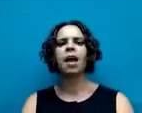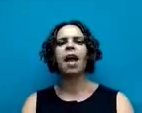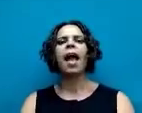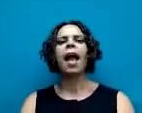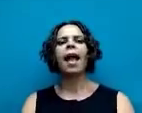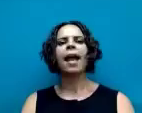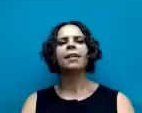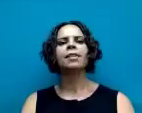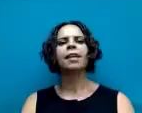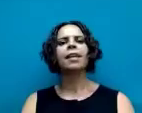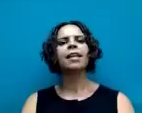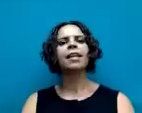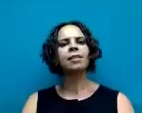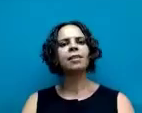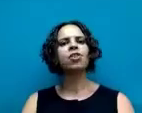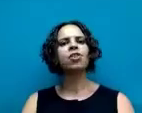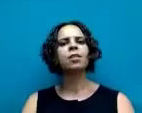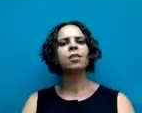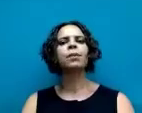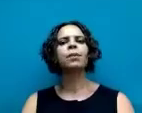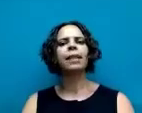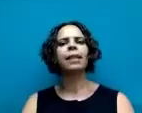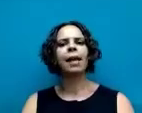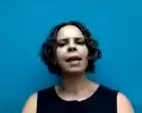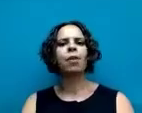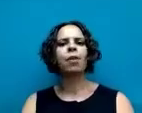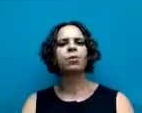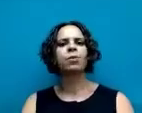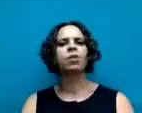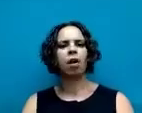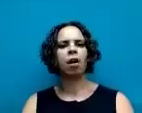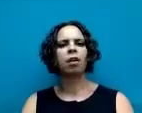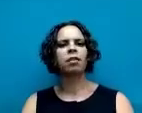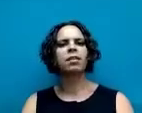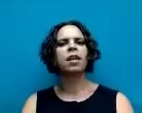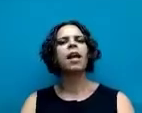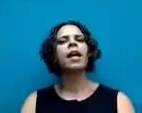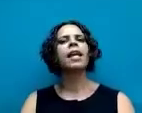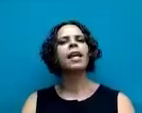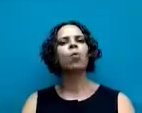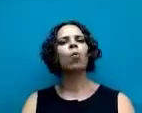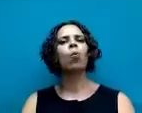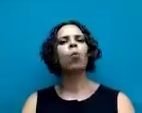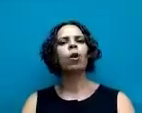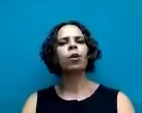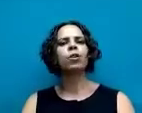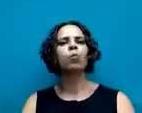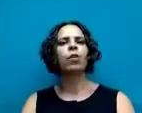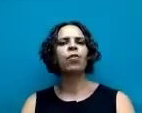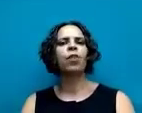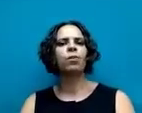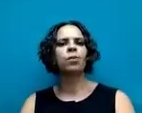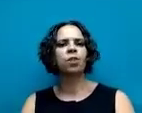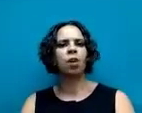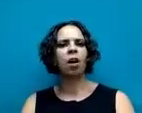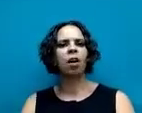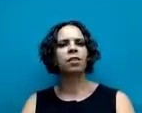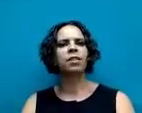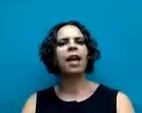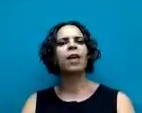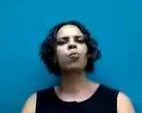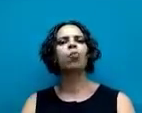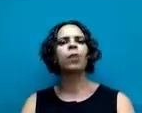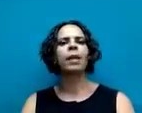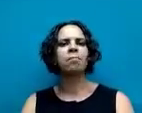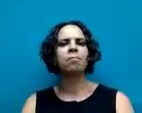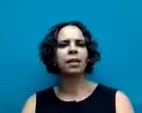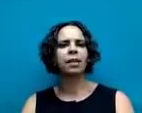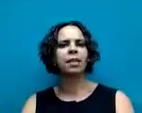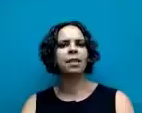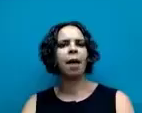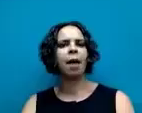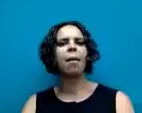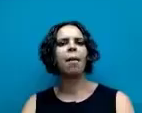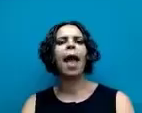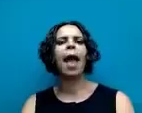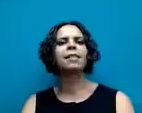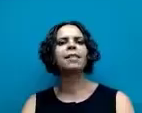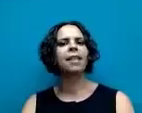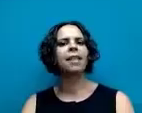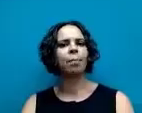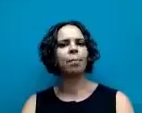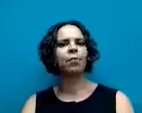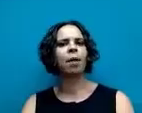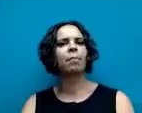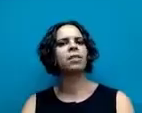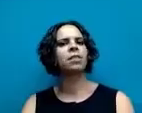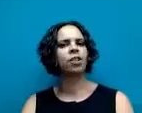songs, and he didn't just play those songs. He worked with those songs and remixed them